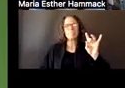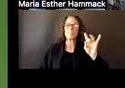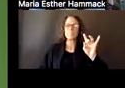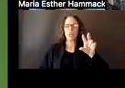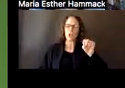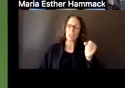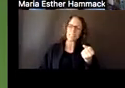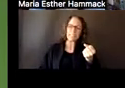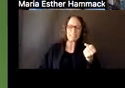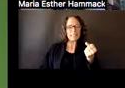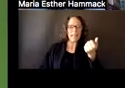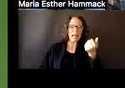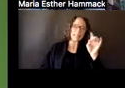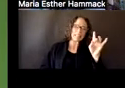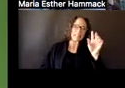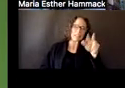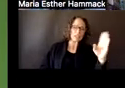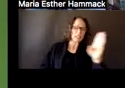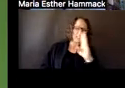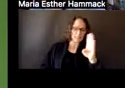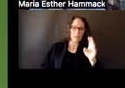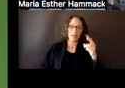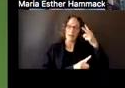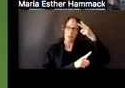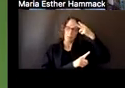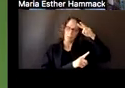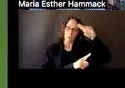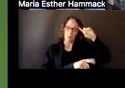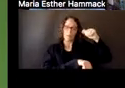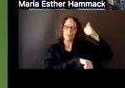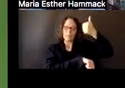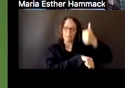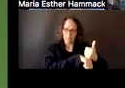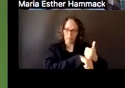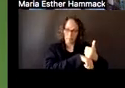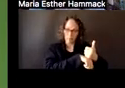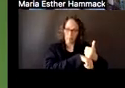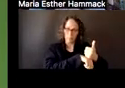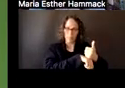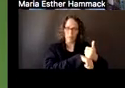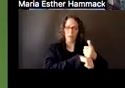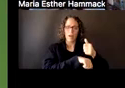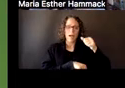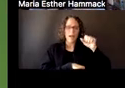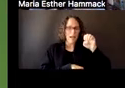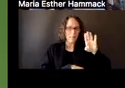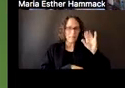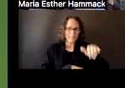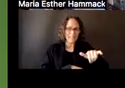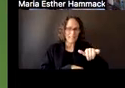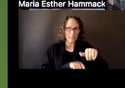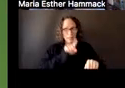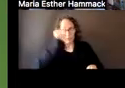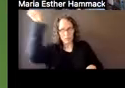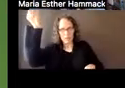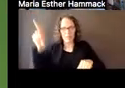1830s, the Mexican government established an embassy in Philadelphia. And one of the reasons for that was because